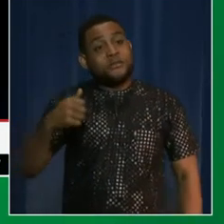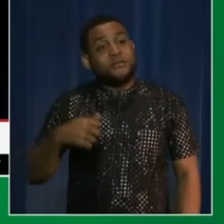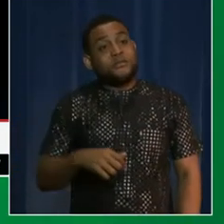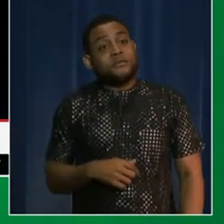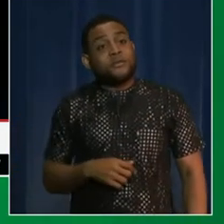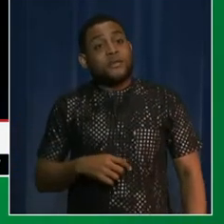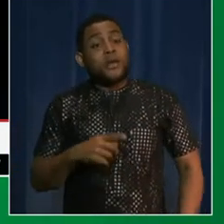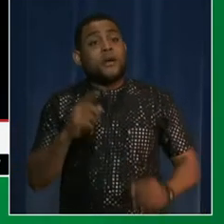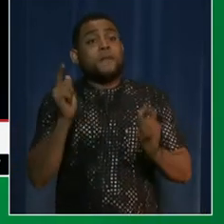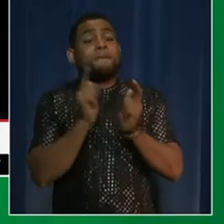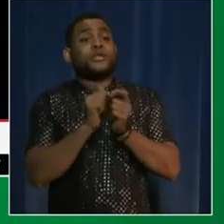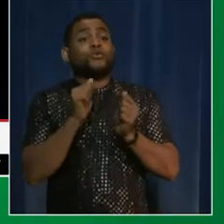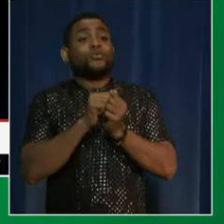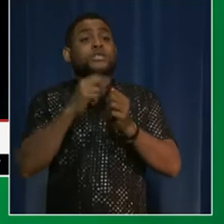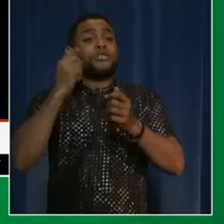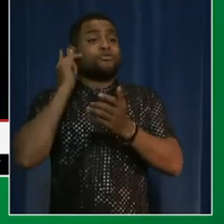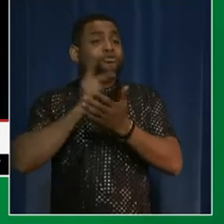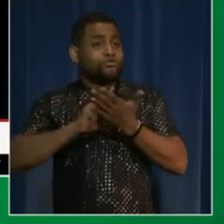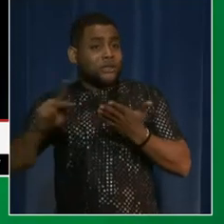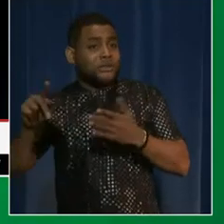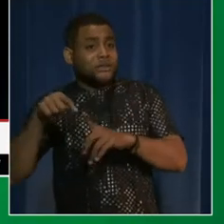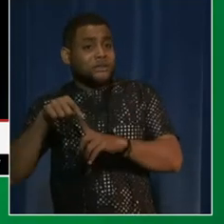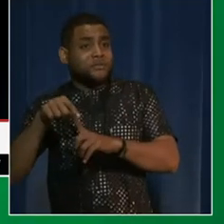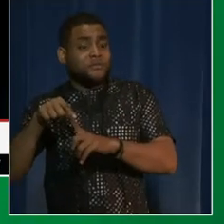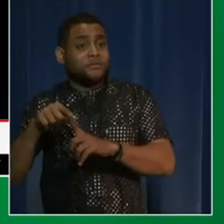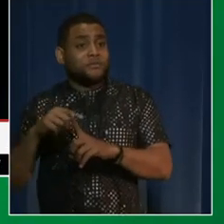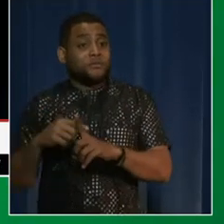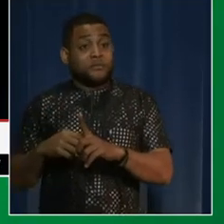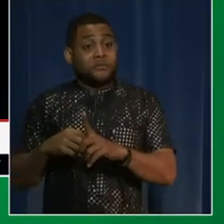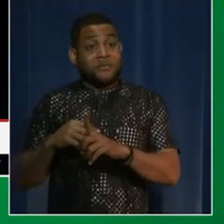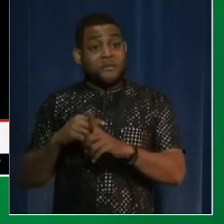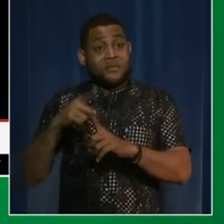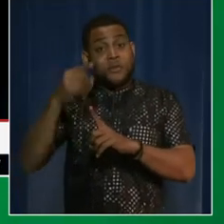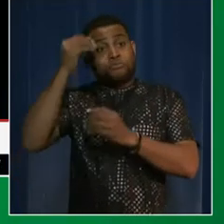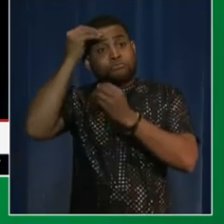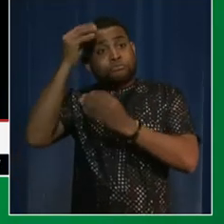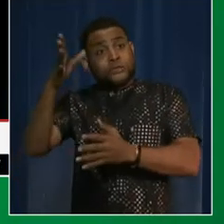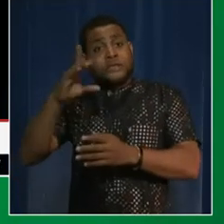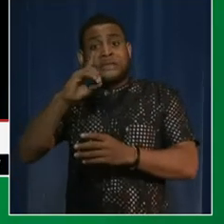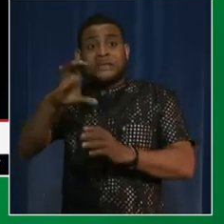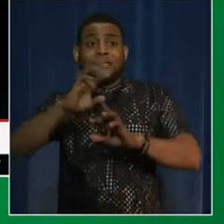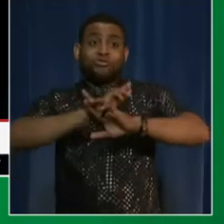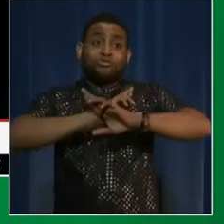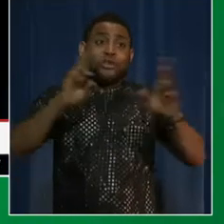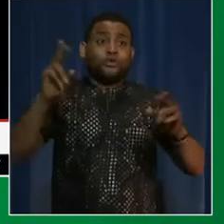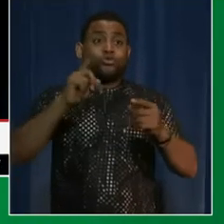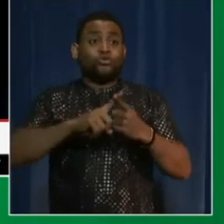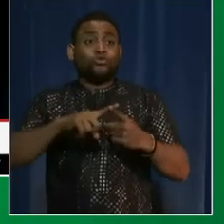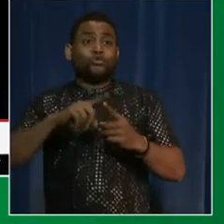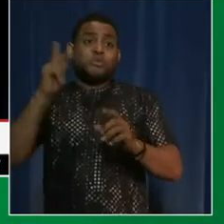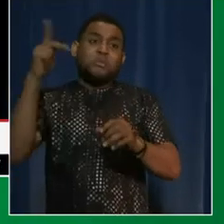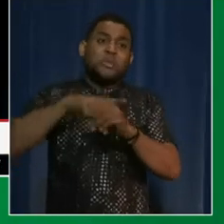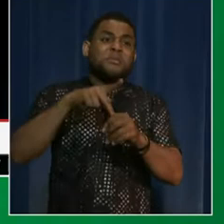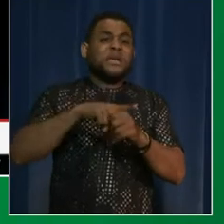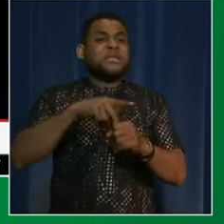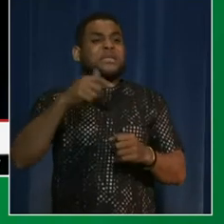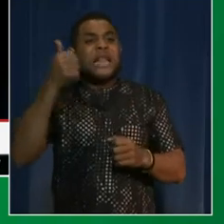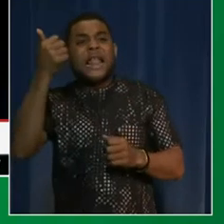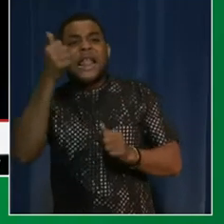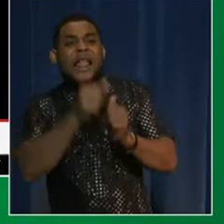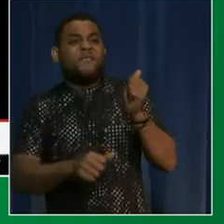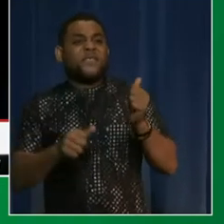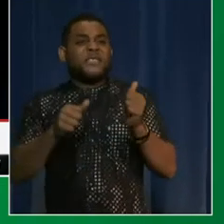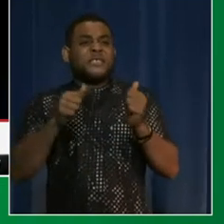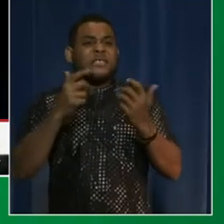Secretary Buttigieg to let them know that DC was ready to participate in every single competitive dollar that's coming out of